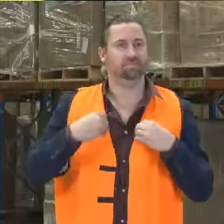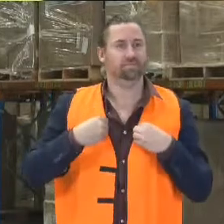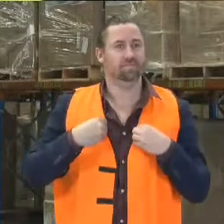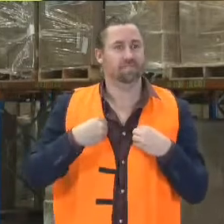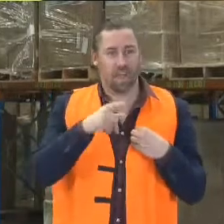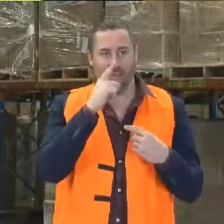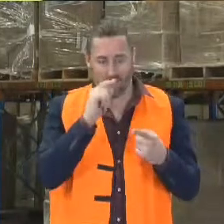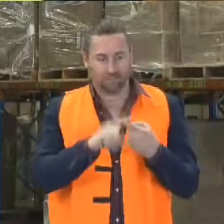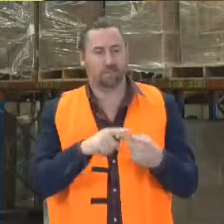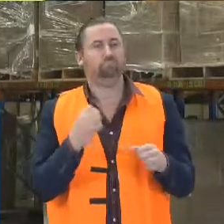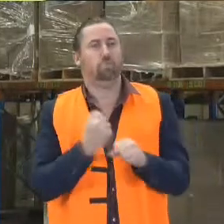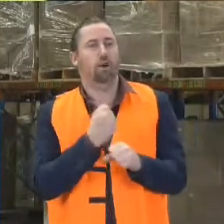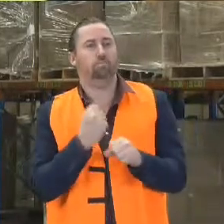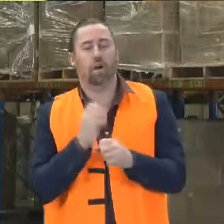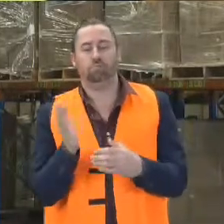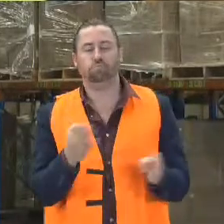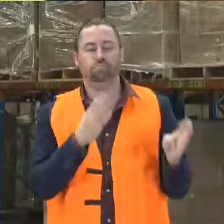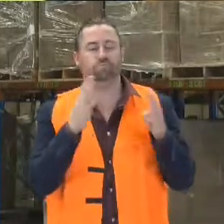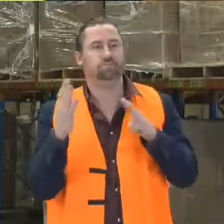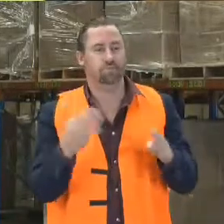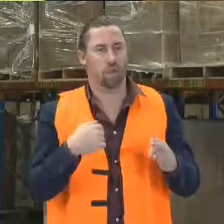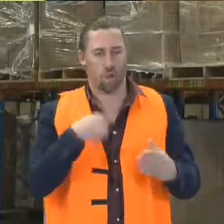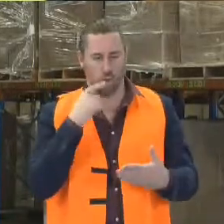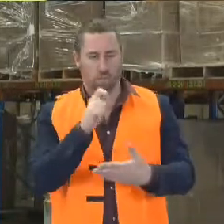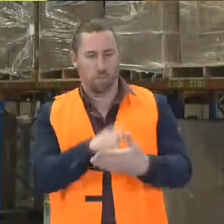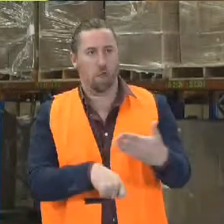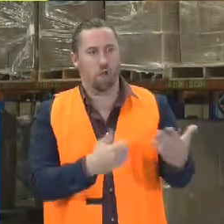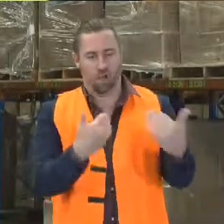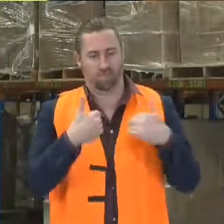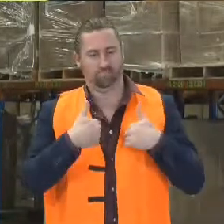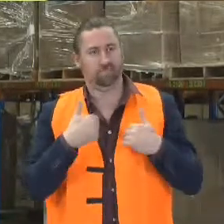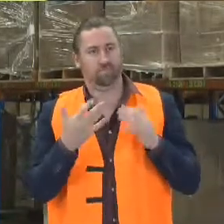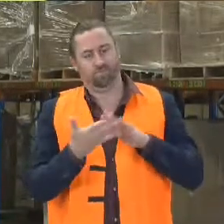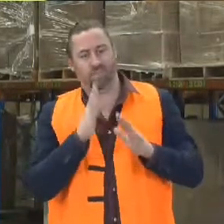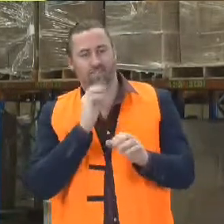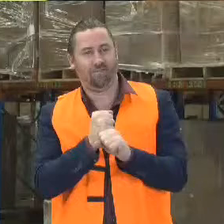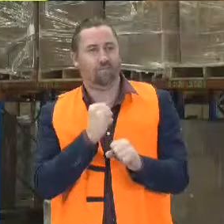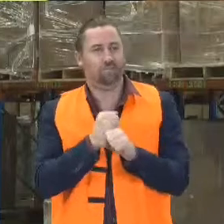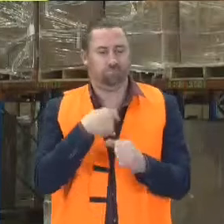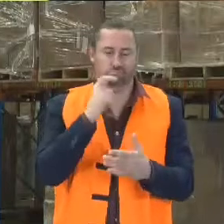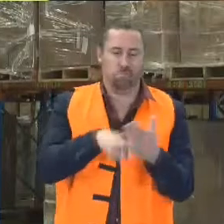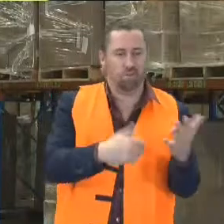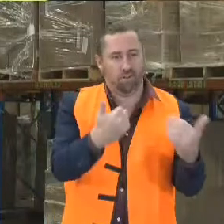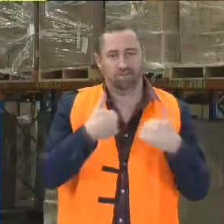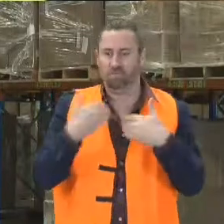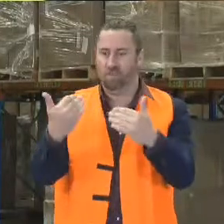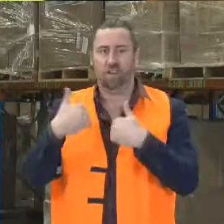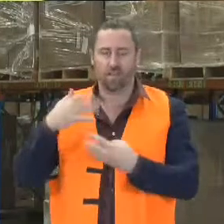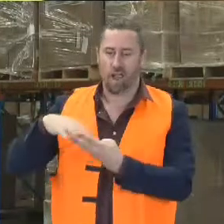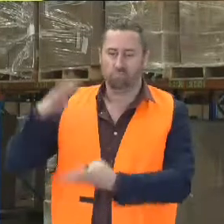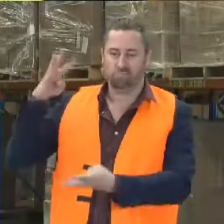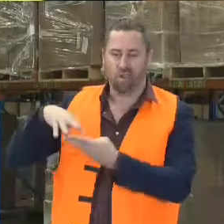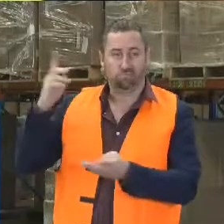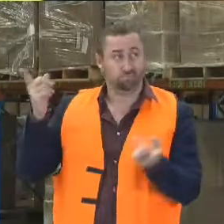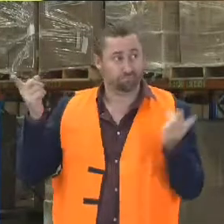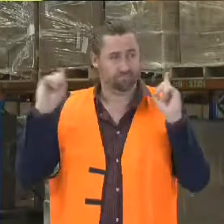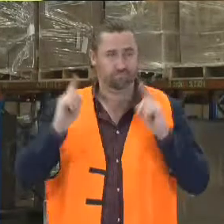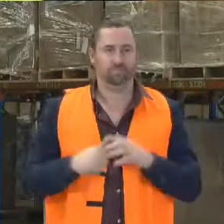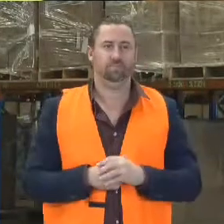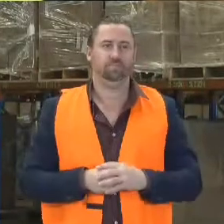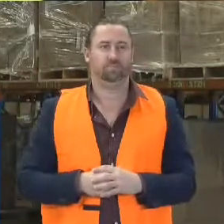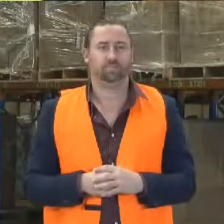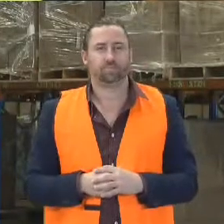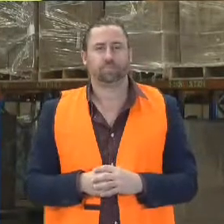that they will have a purchaser for their product. But I hope that most importantly, it